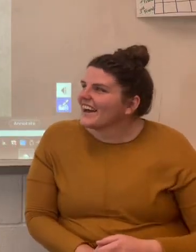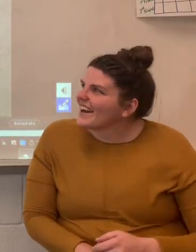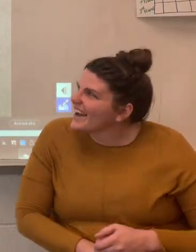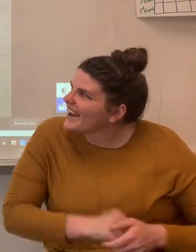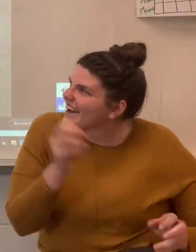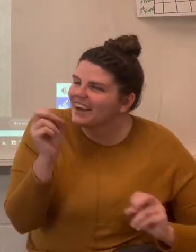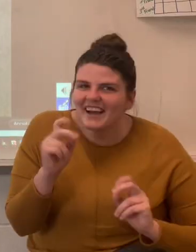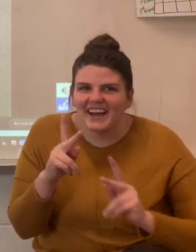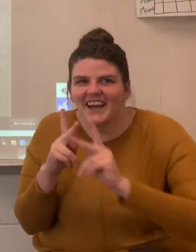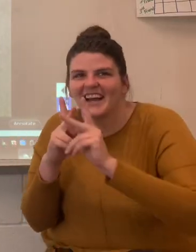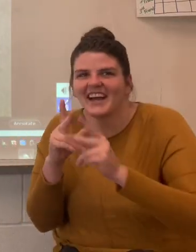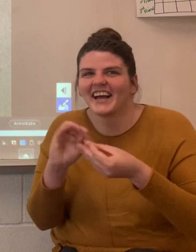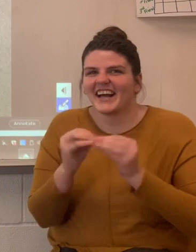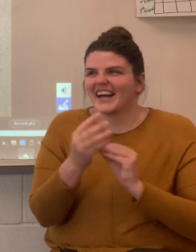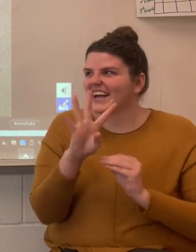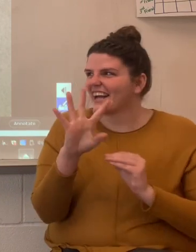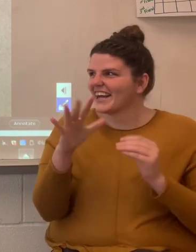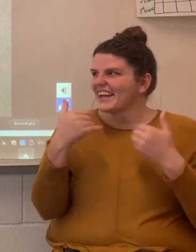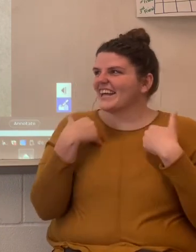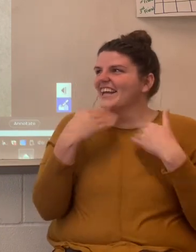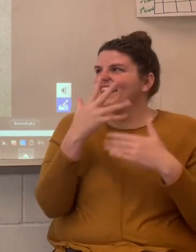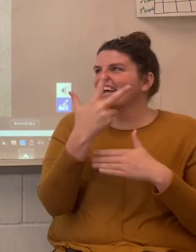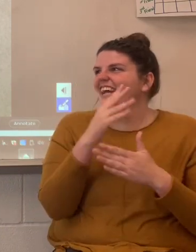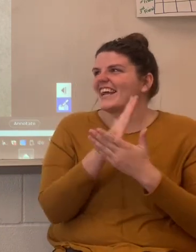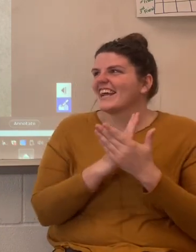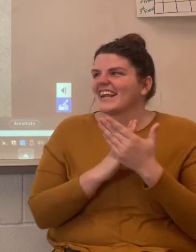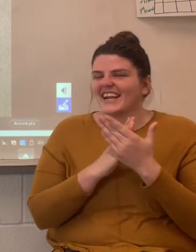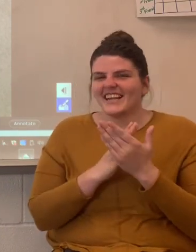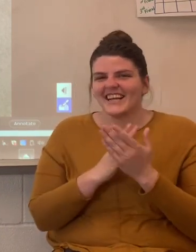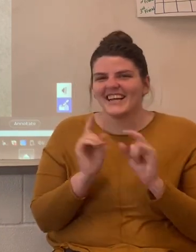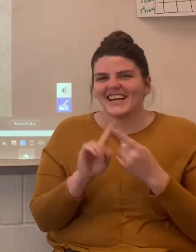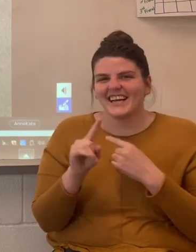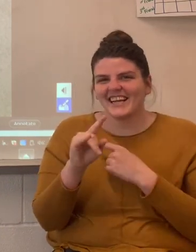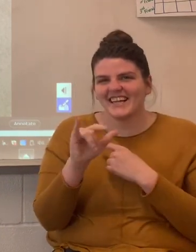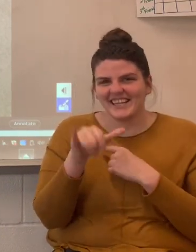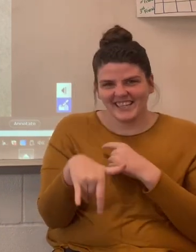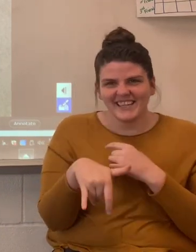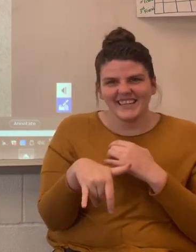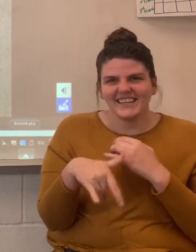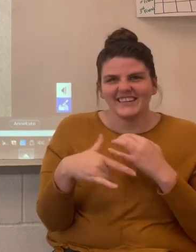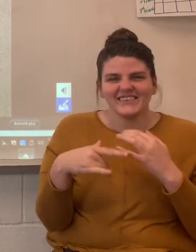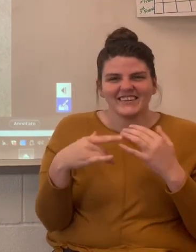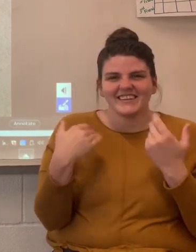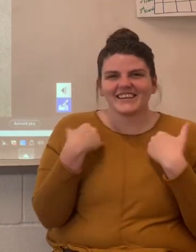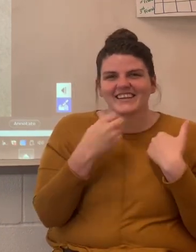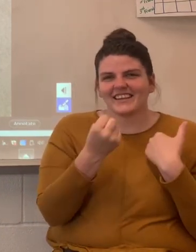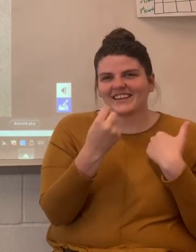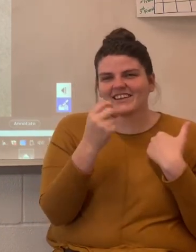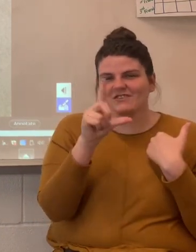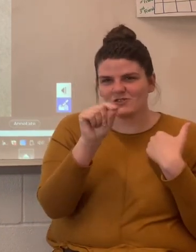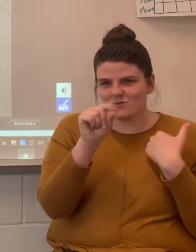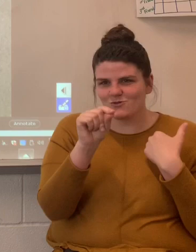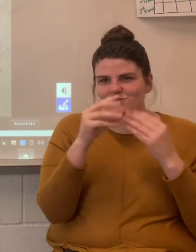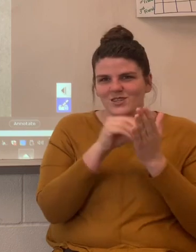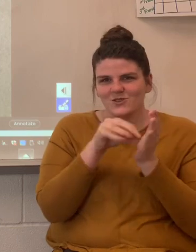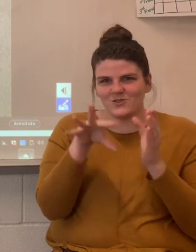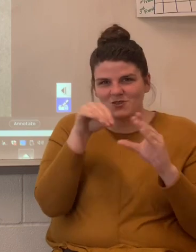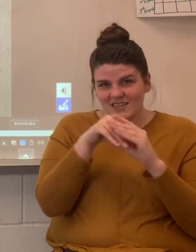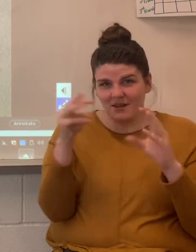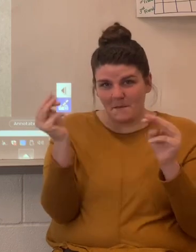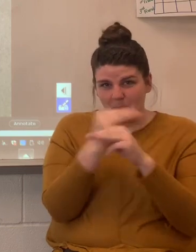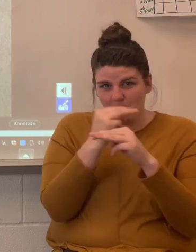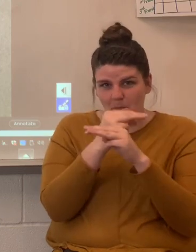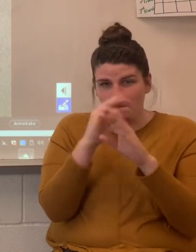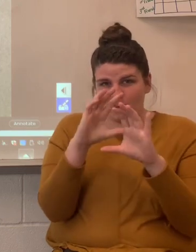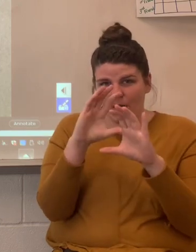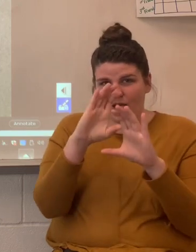All right, number 4 has 3 parts to it. There are 20 students in the math club. So each one of these triangles representing